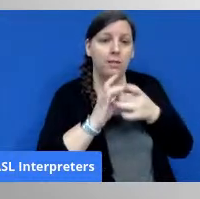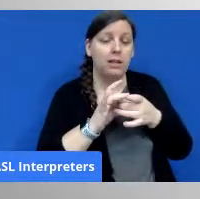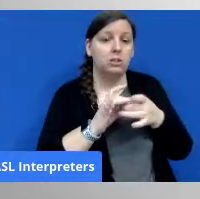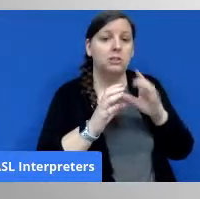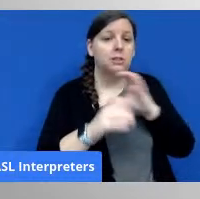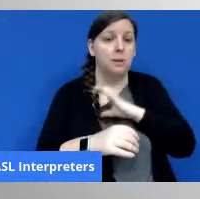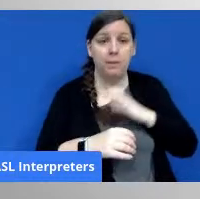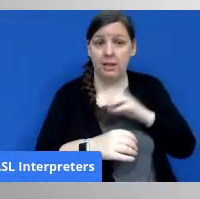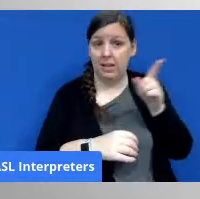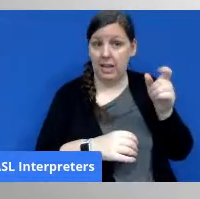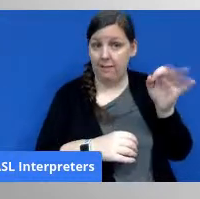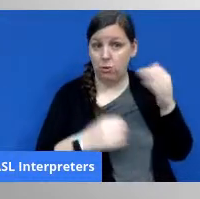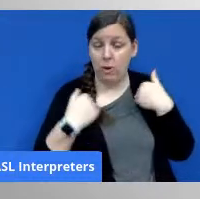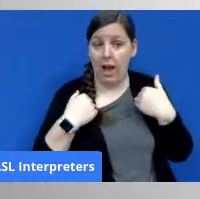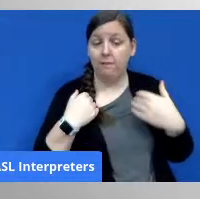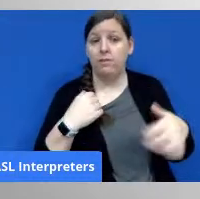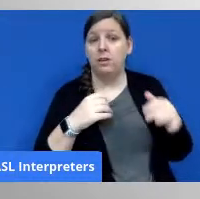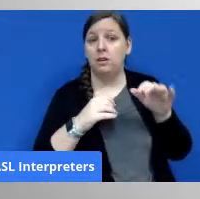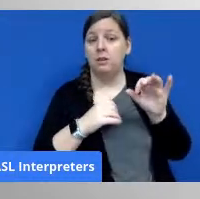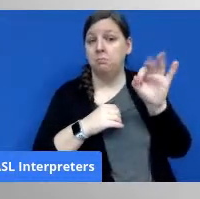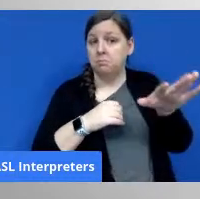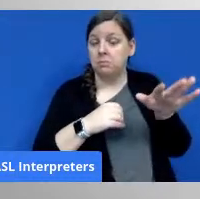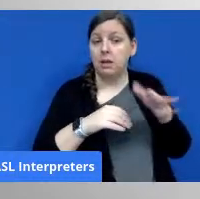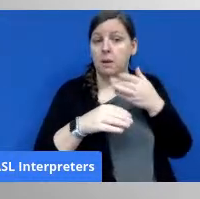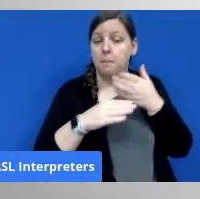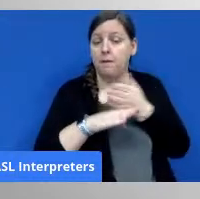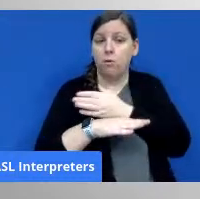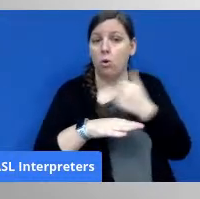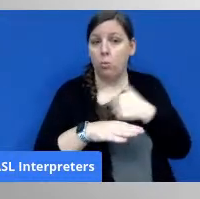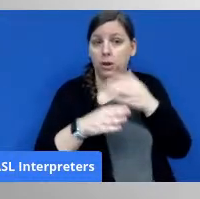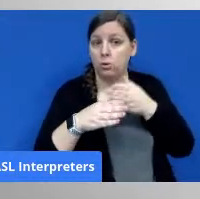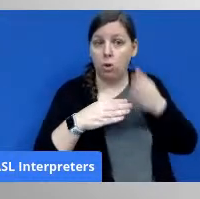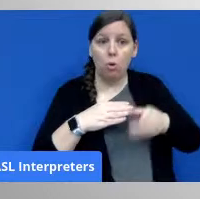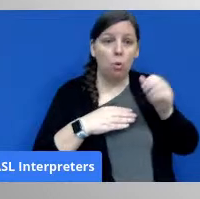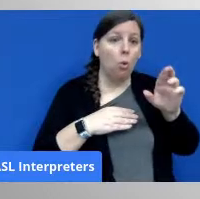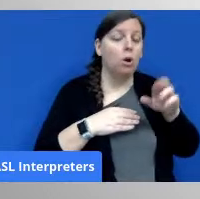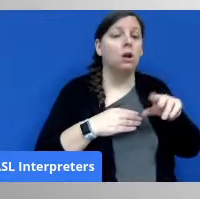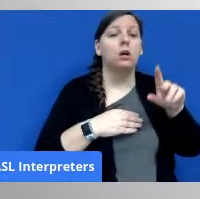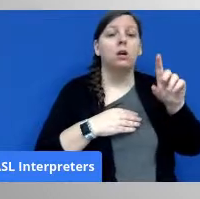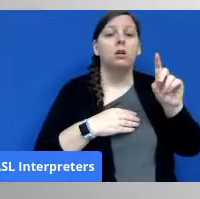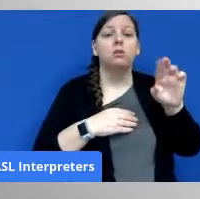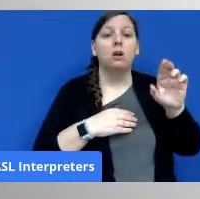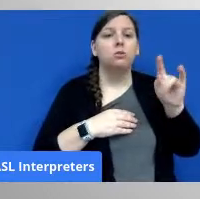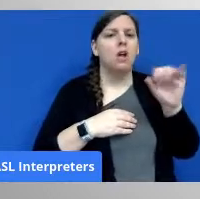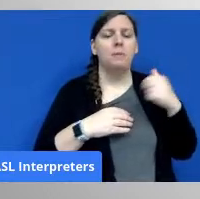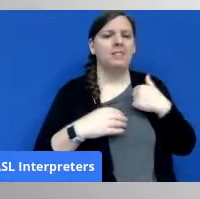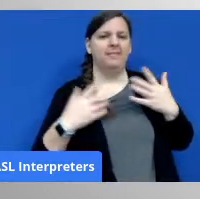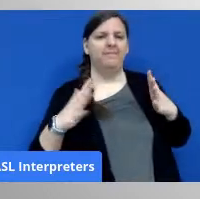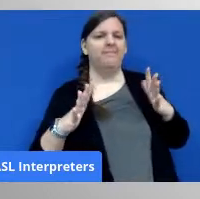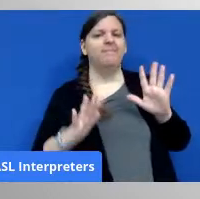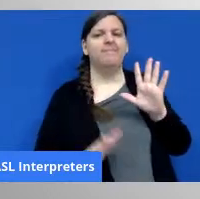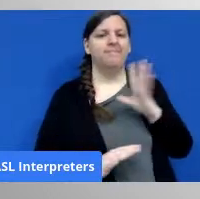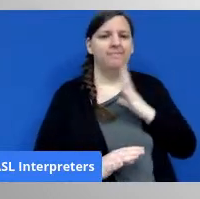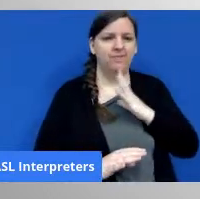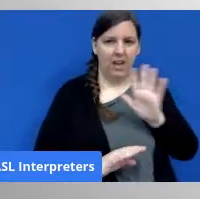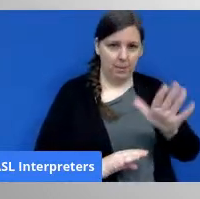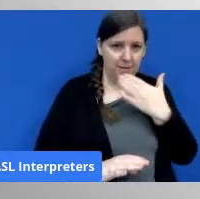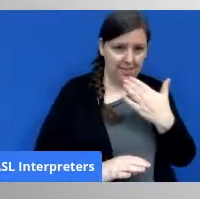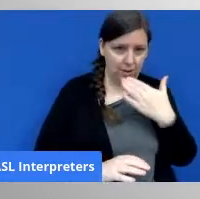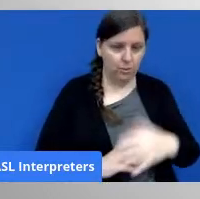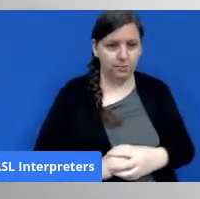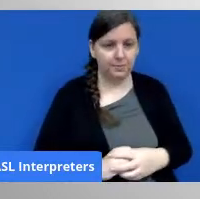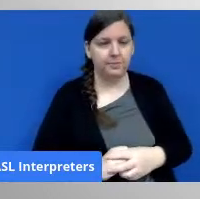thoughts before we finish for the night, or Dr. Thomas or Mayor Gertz before we end, or any other. I'm fine. Thank you, though. You're welcome.